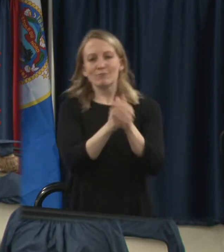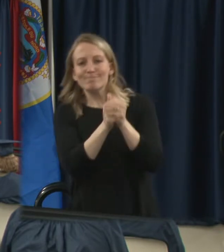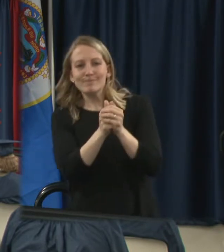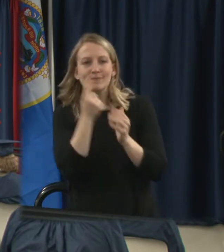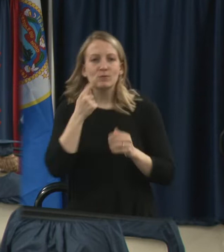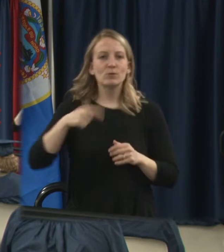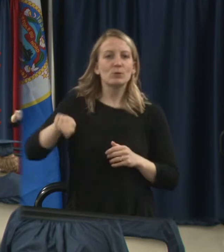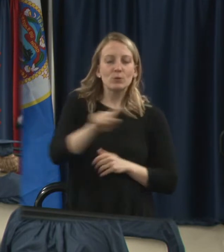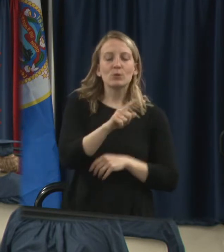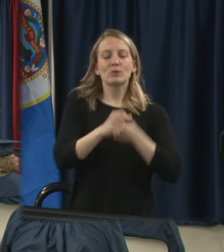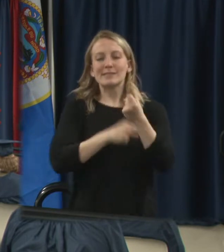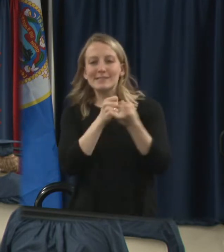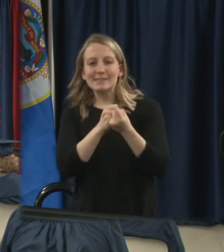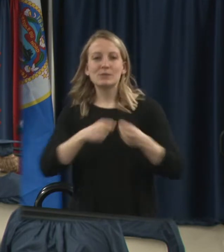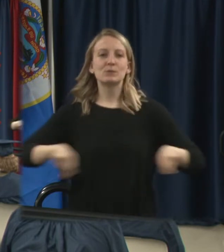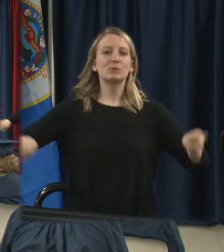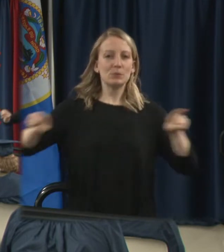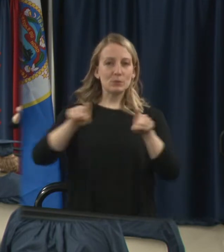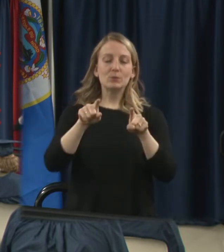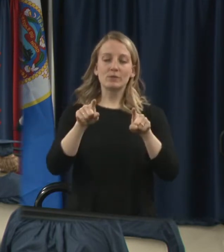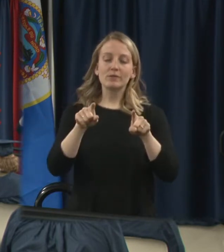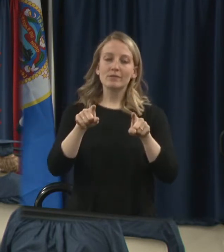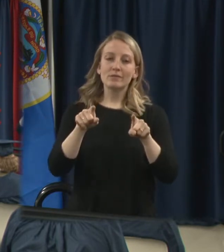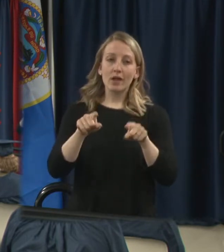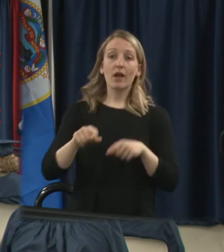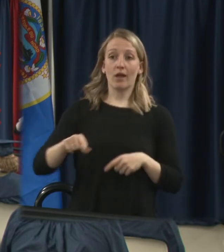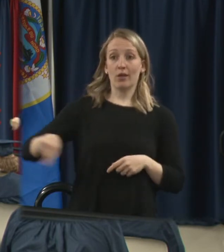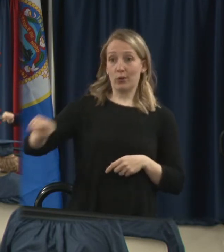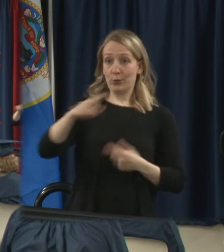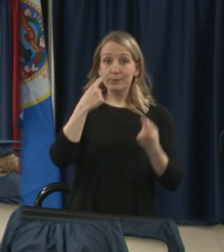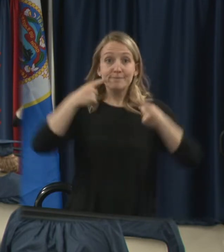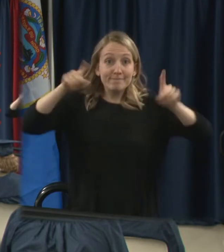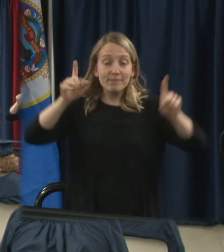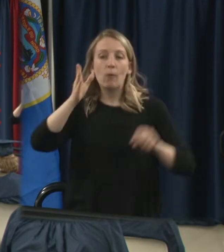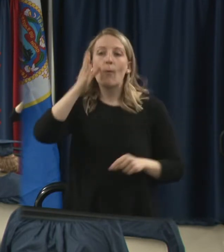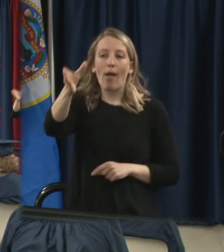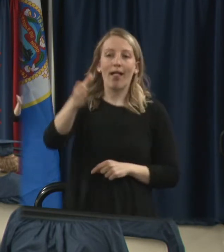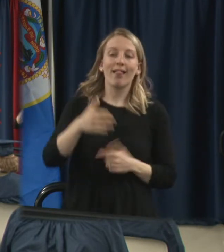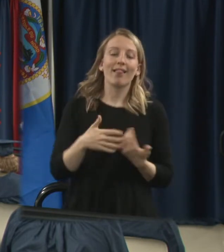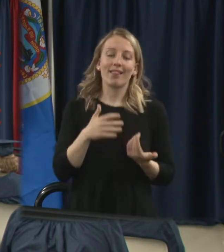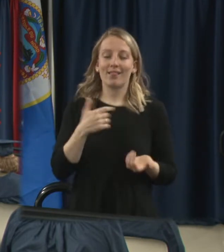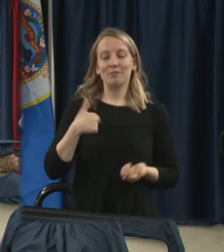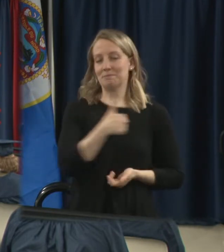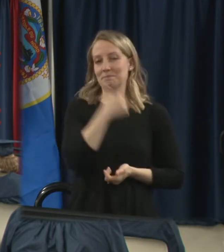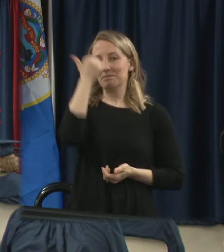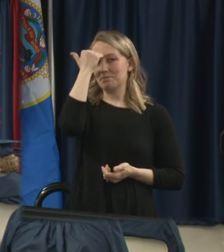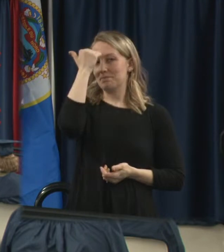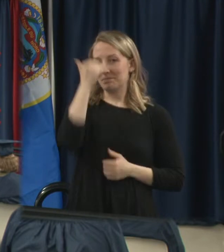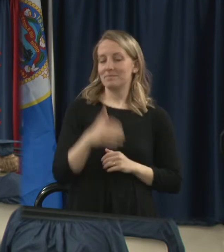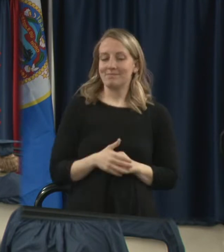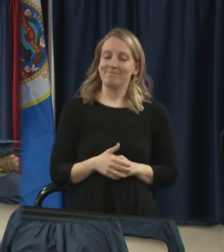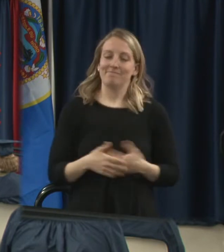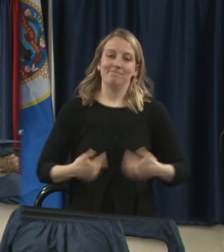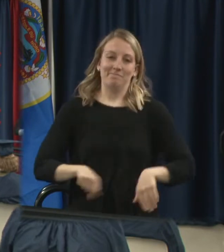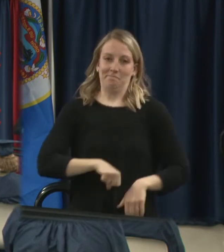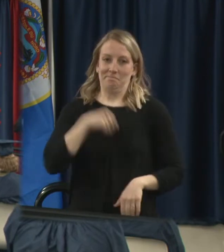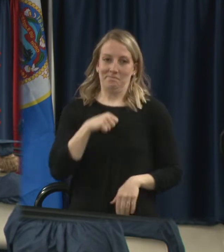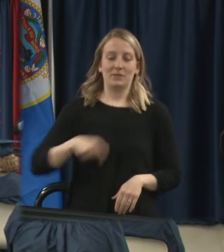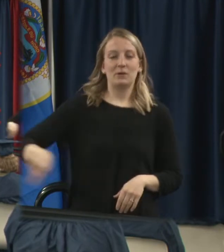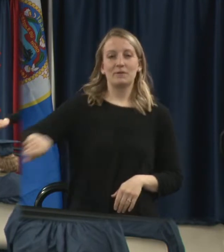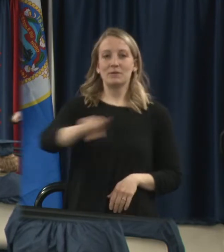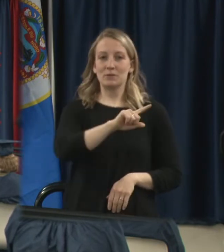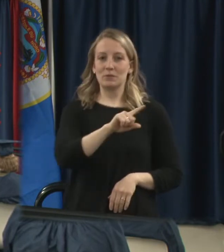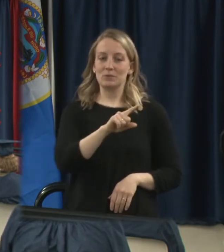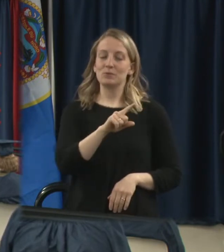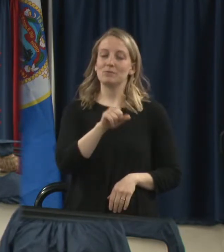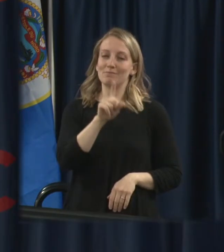for you. We know you will find your way to be successful in your own way, and we are extraordinarily proud of you. Please